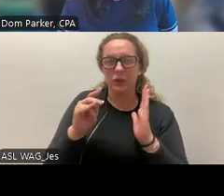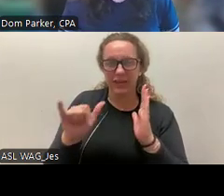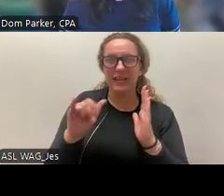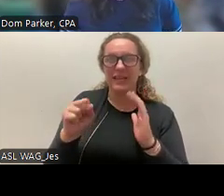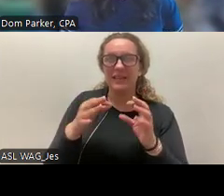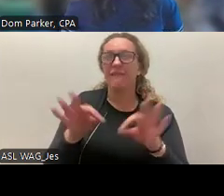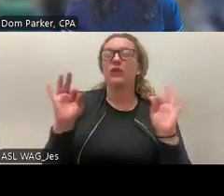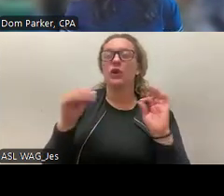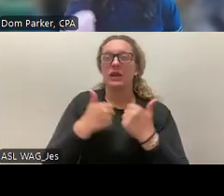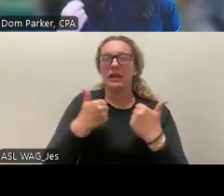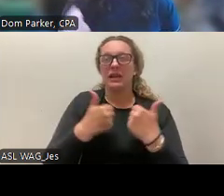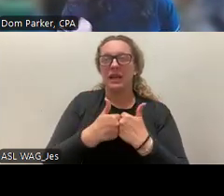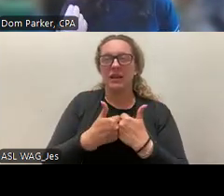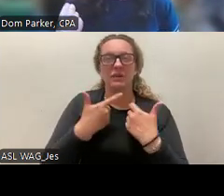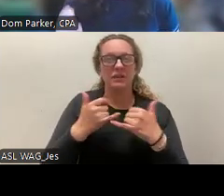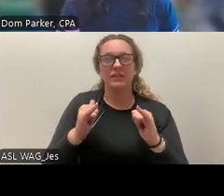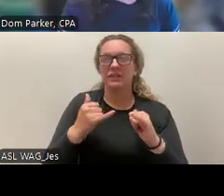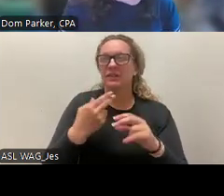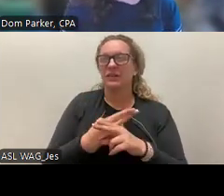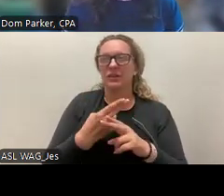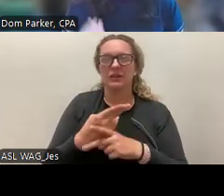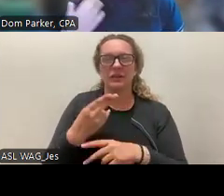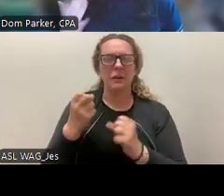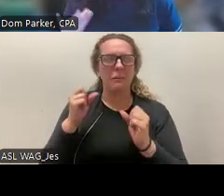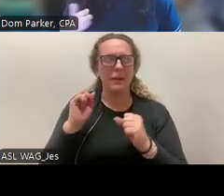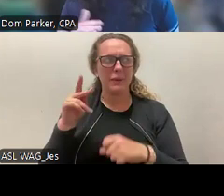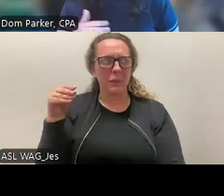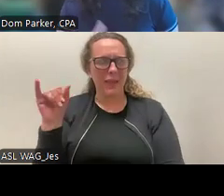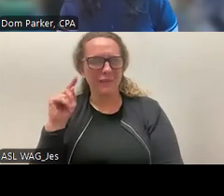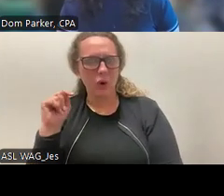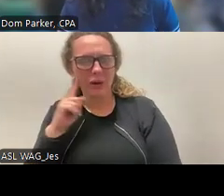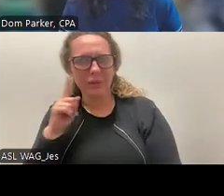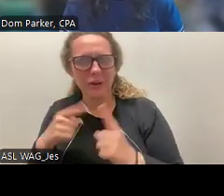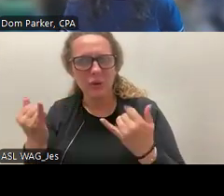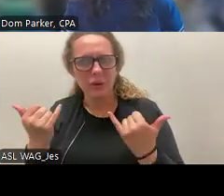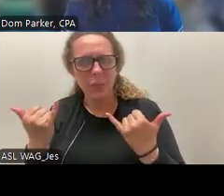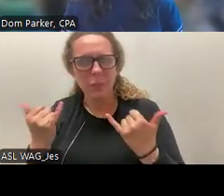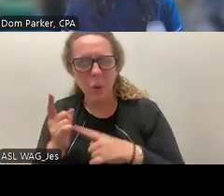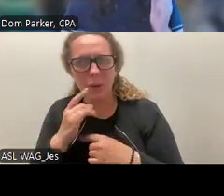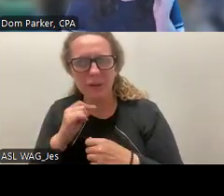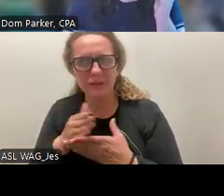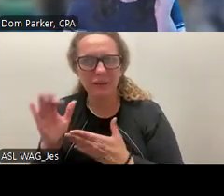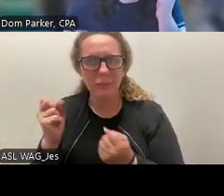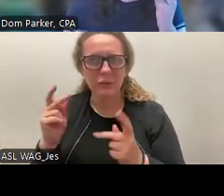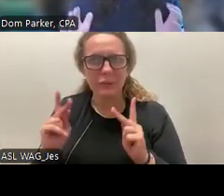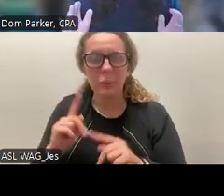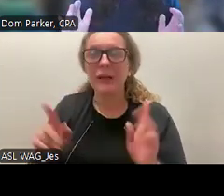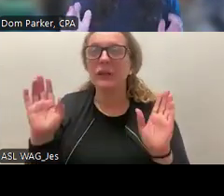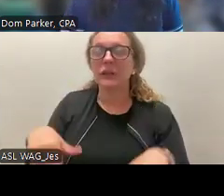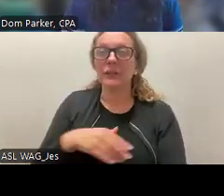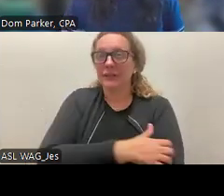a free game engine and until you start making people pay for it. They're also a little bit controversial at the moment because they just laid off a bunch of people.